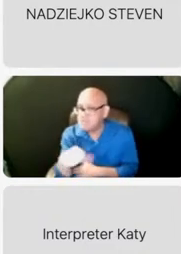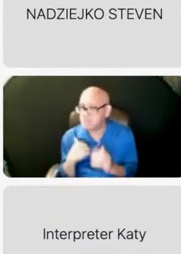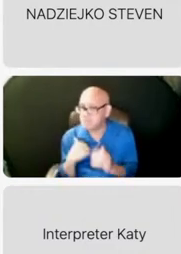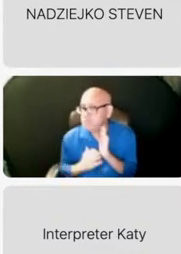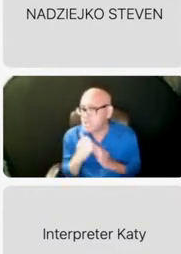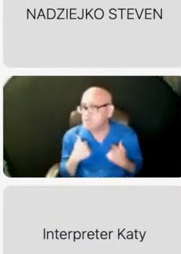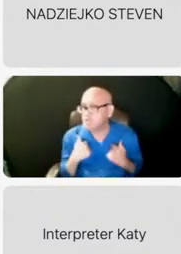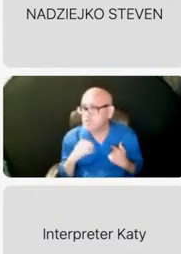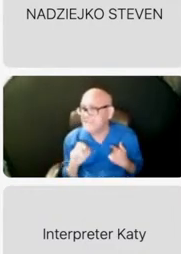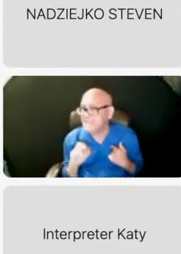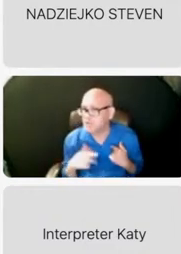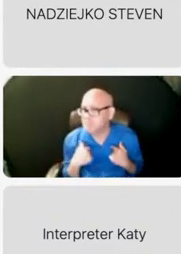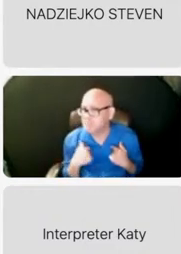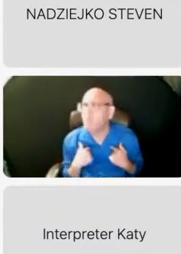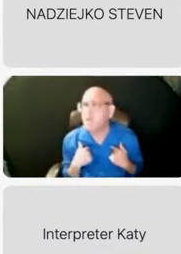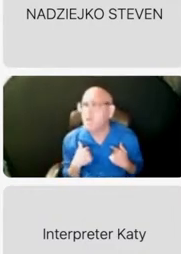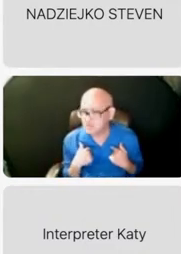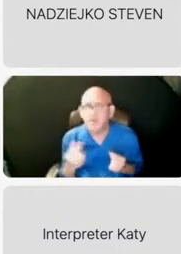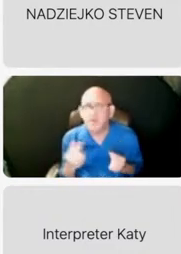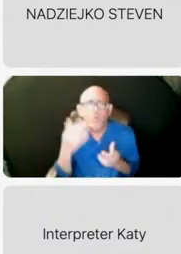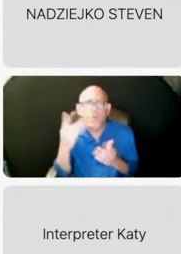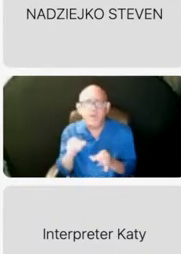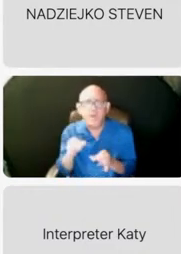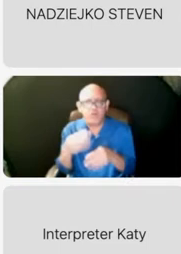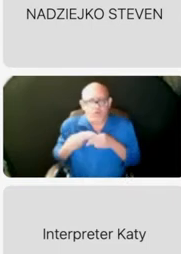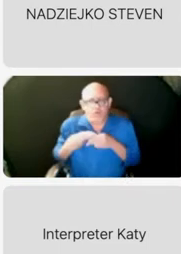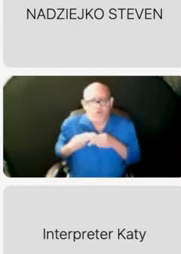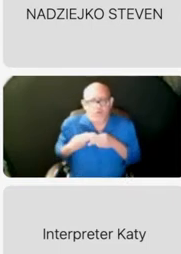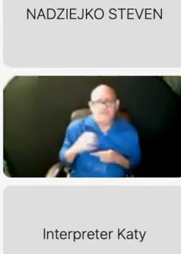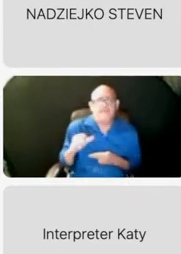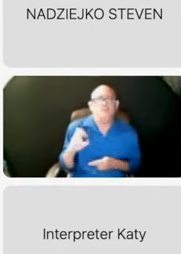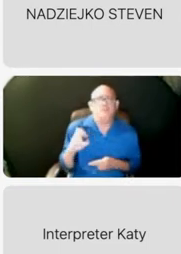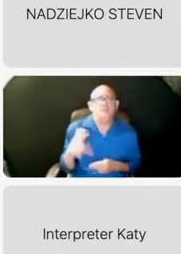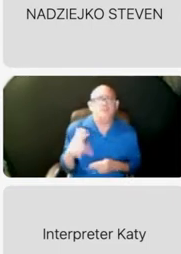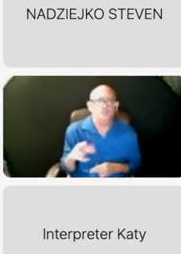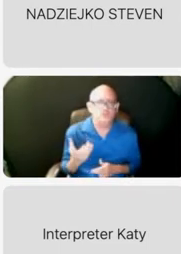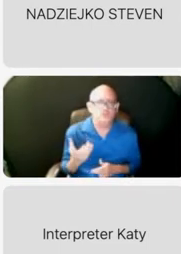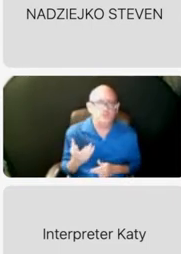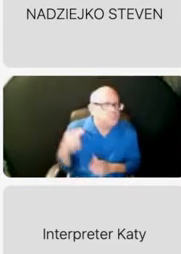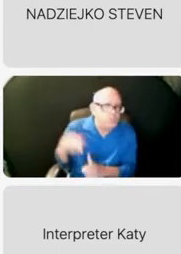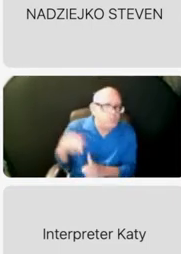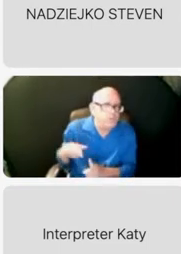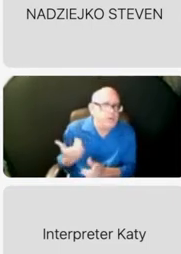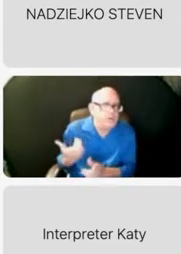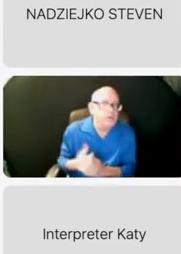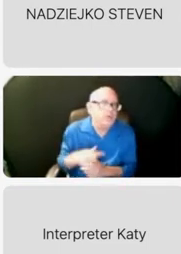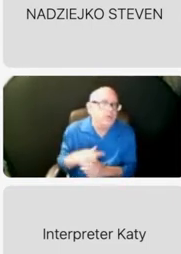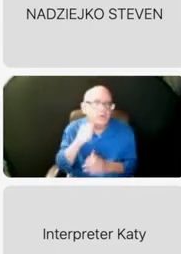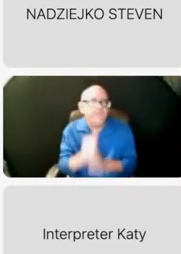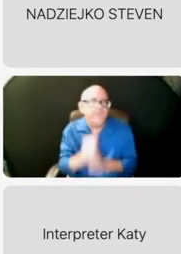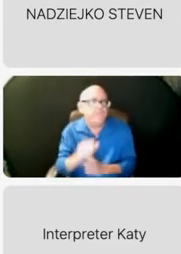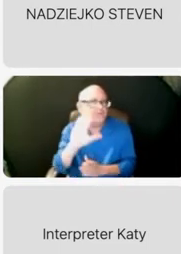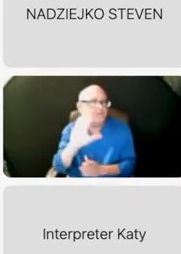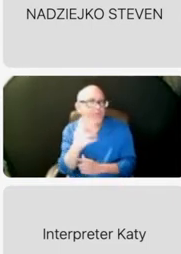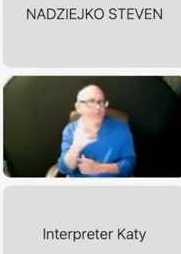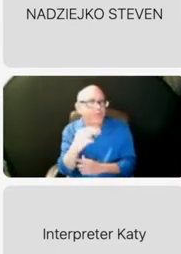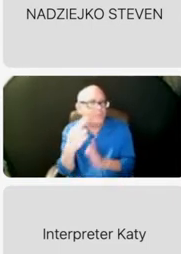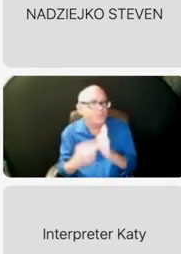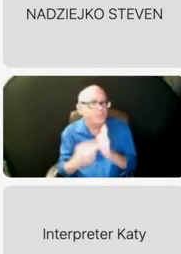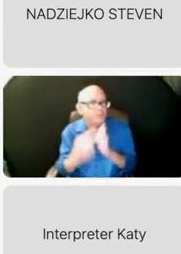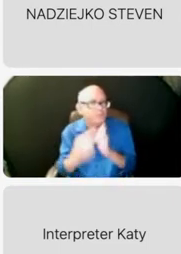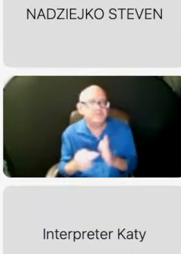correct context and call me a cancer you haven't even followed your own policy you guys created i invite the board to re-read policy